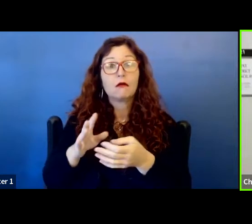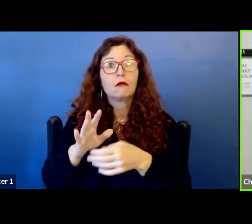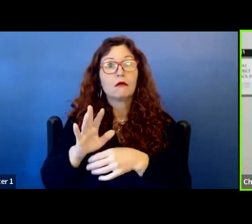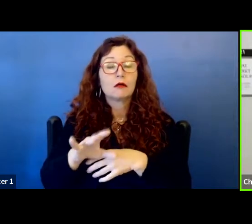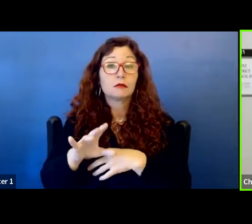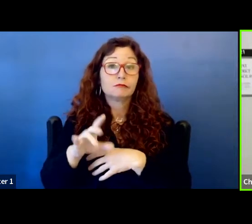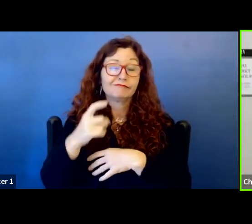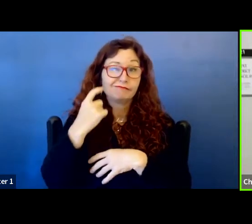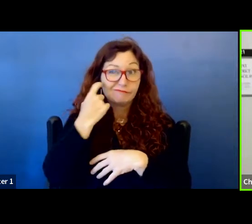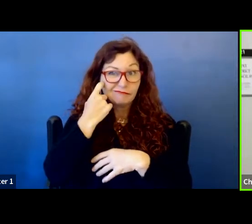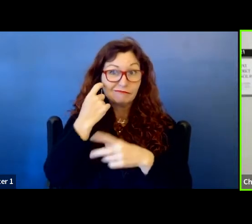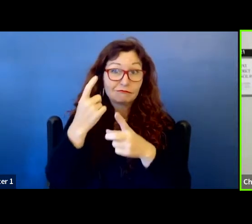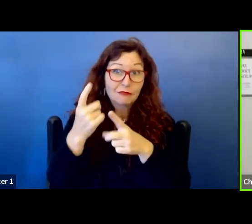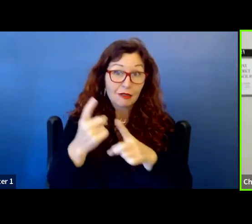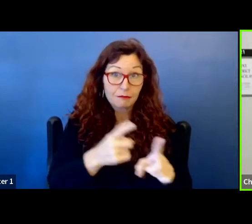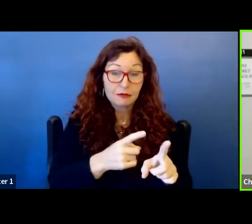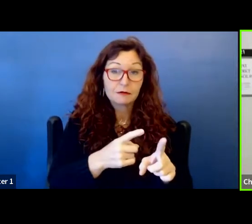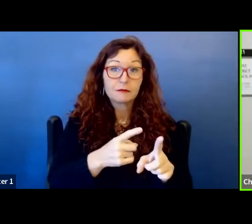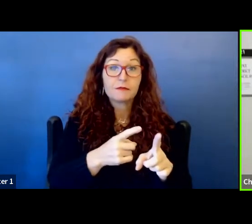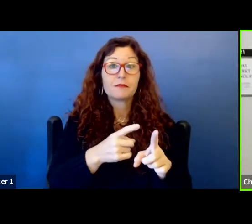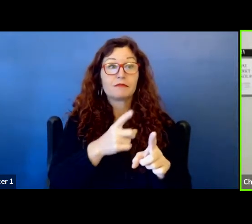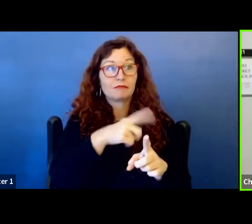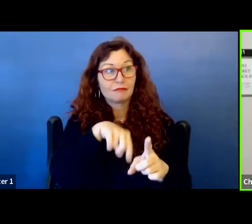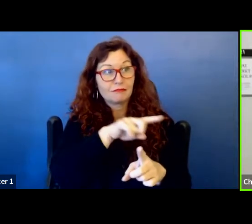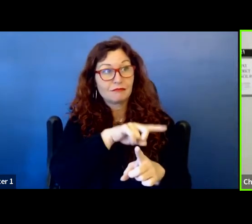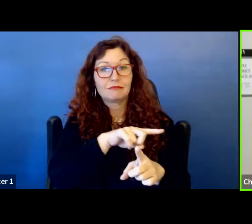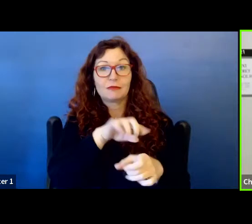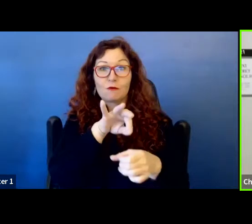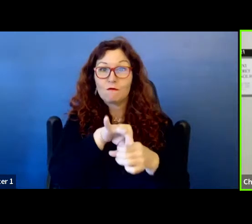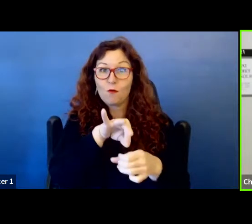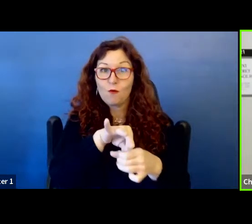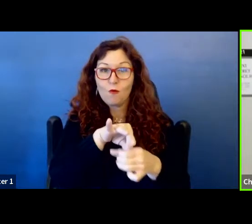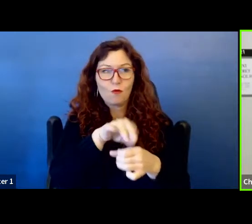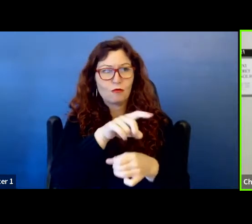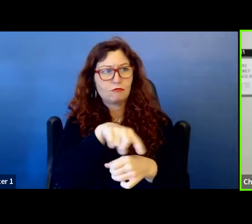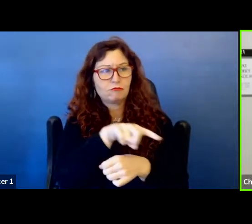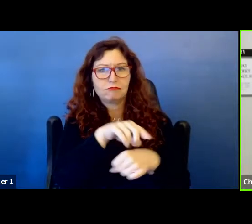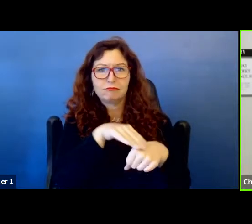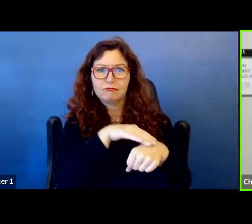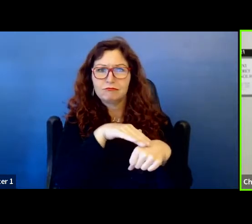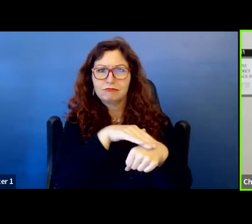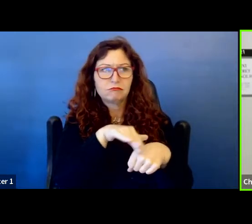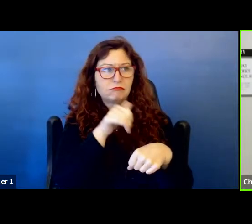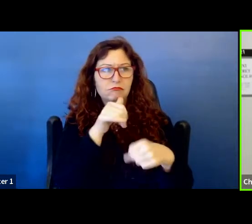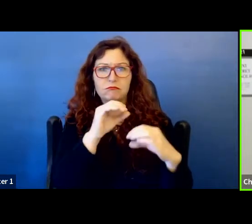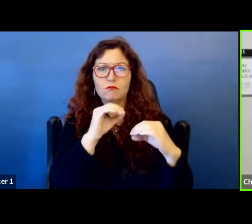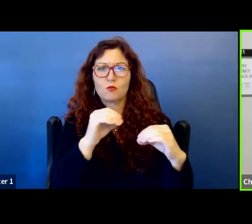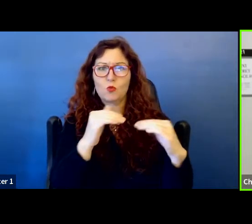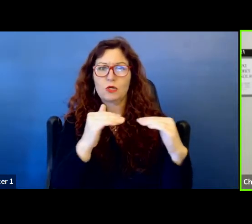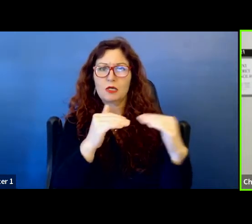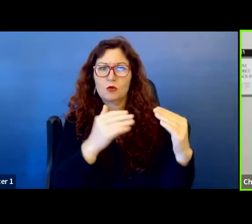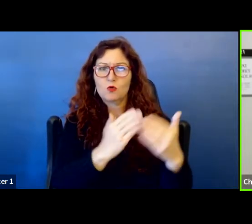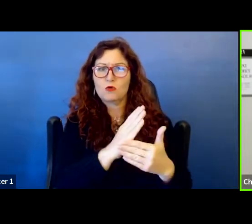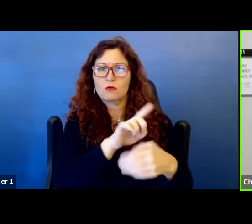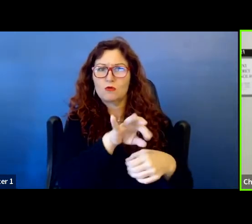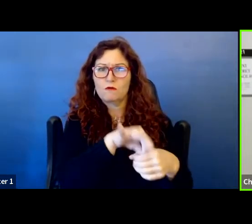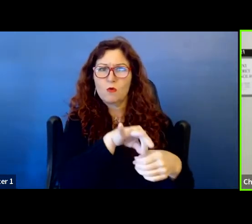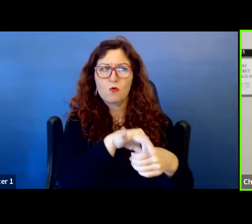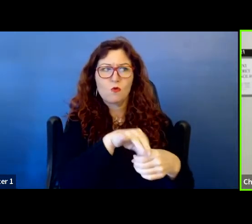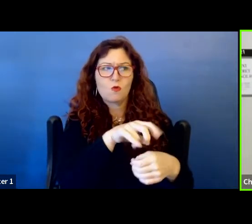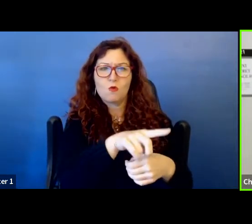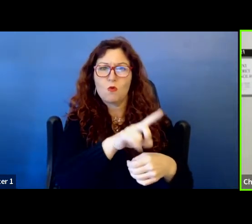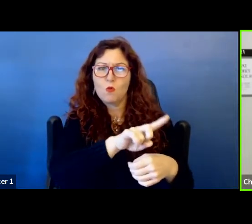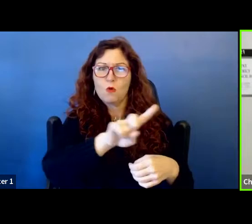know the the restriction to to voting and to actually taking part in the the changing of those policies um they were being